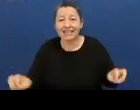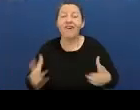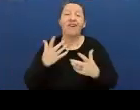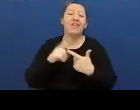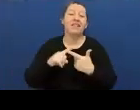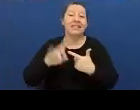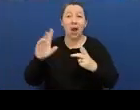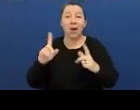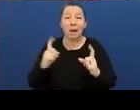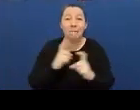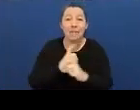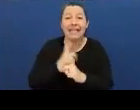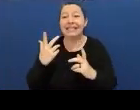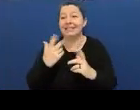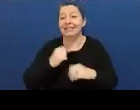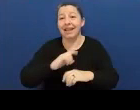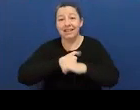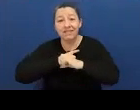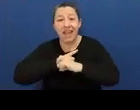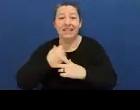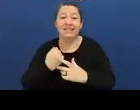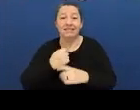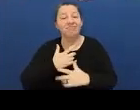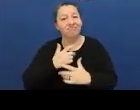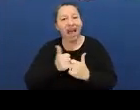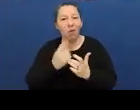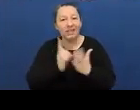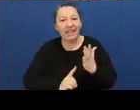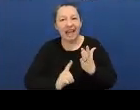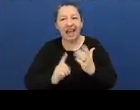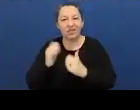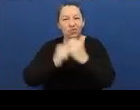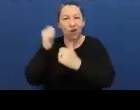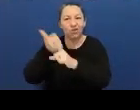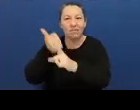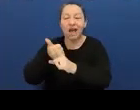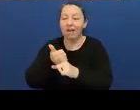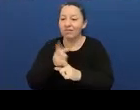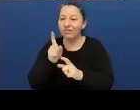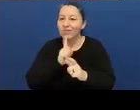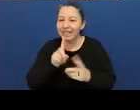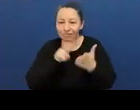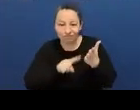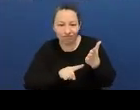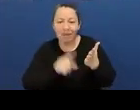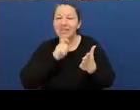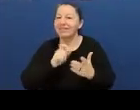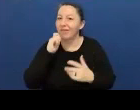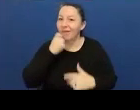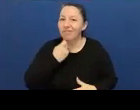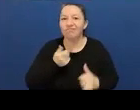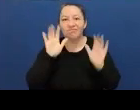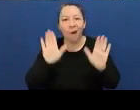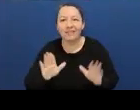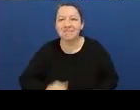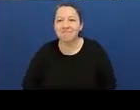design, but that's really a lecture for another day. Check them out because they're awesome. So the Lower